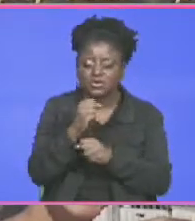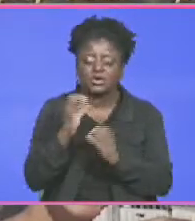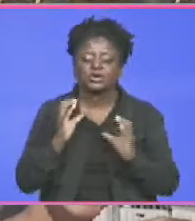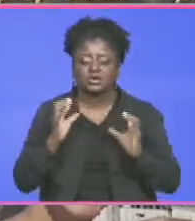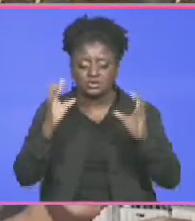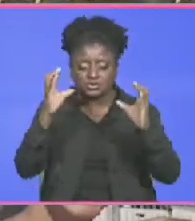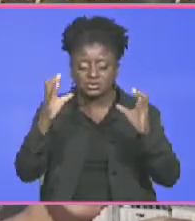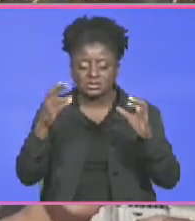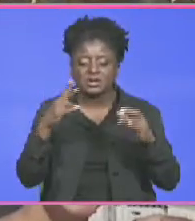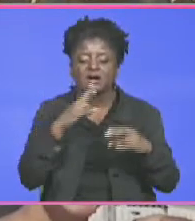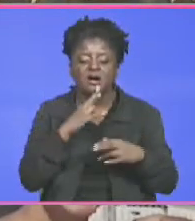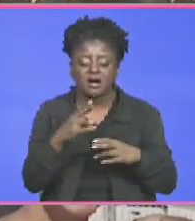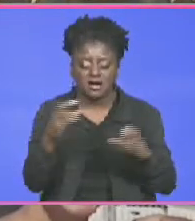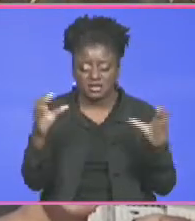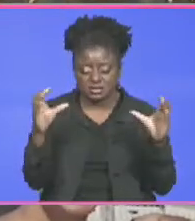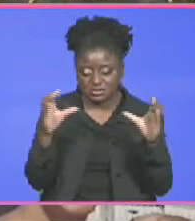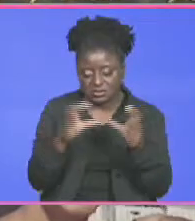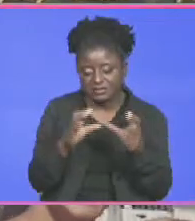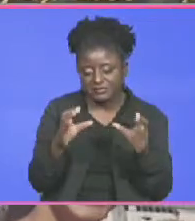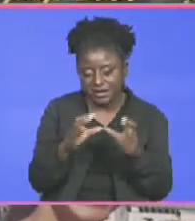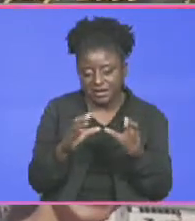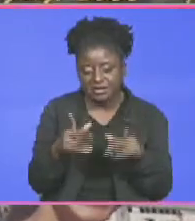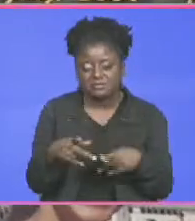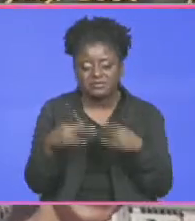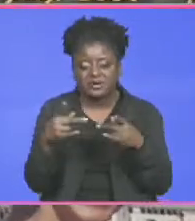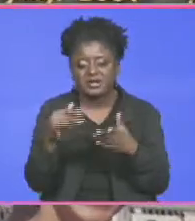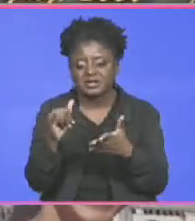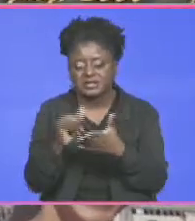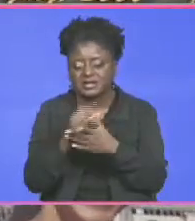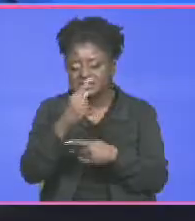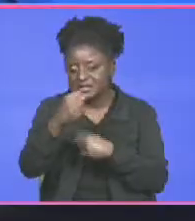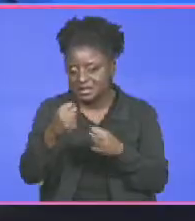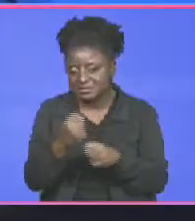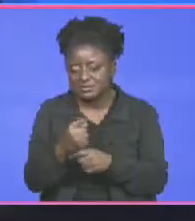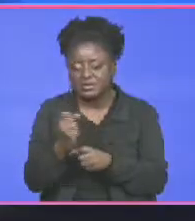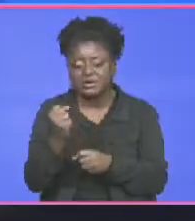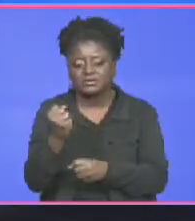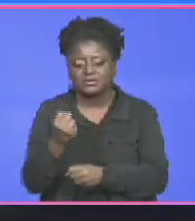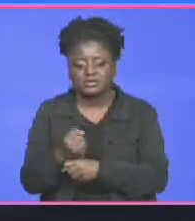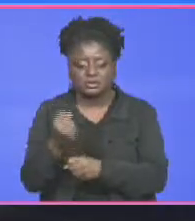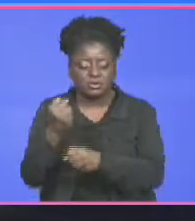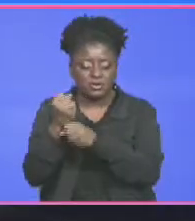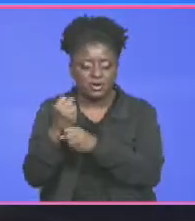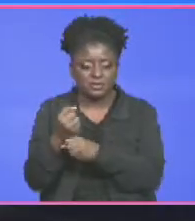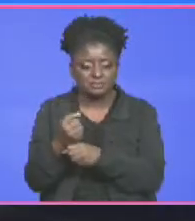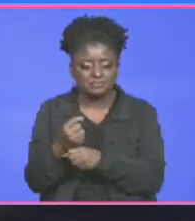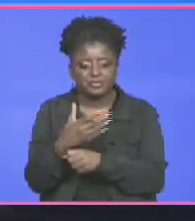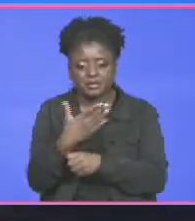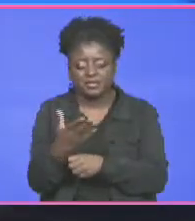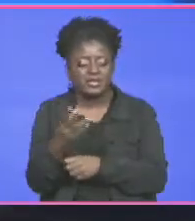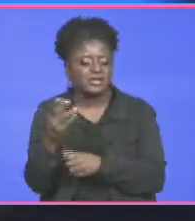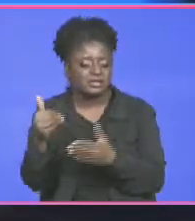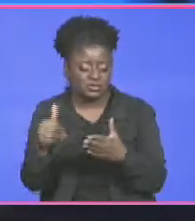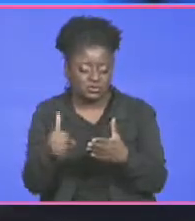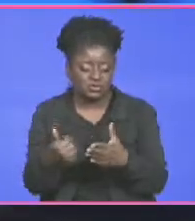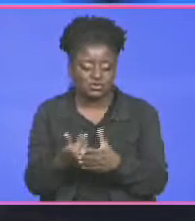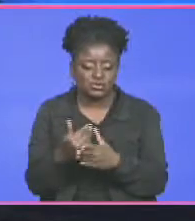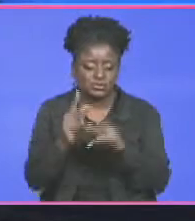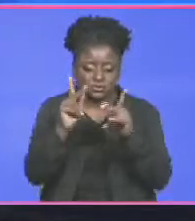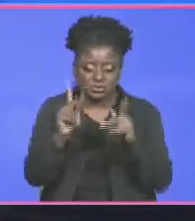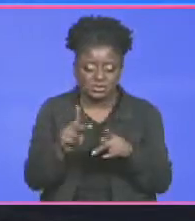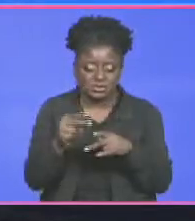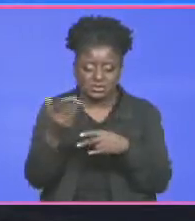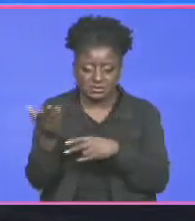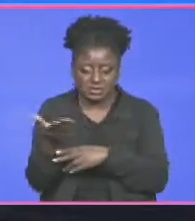are certified and providing that type of support. There's a new sheriff in town, and he's in charge of